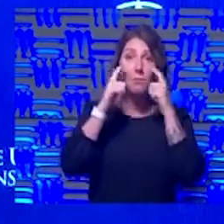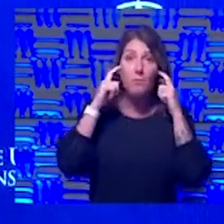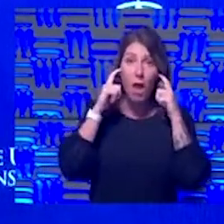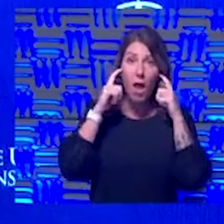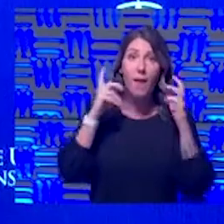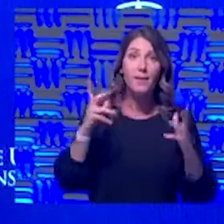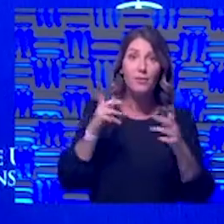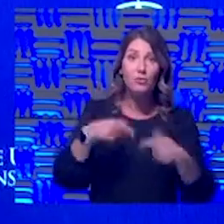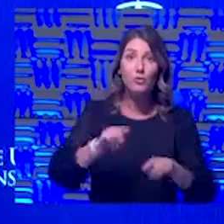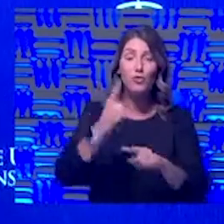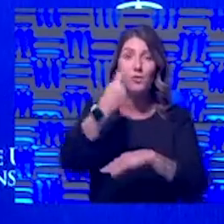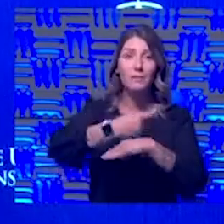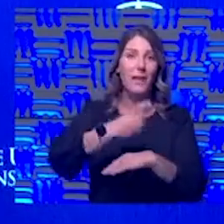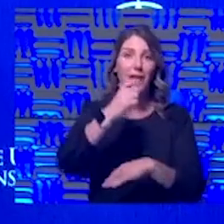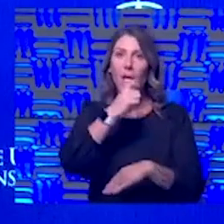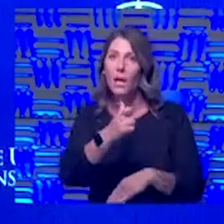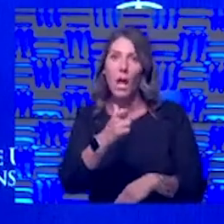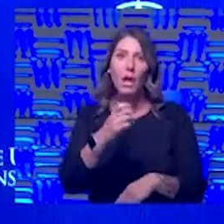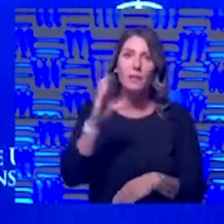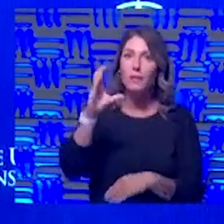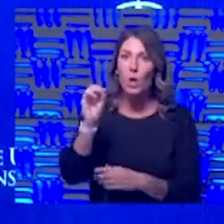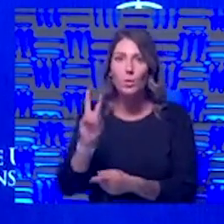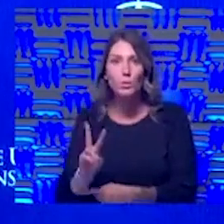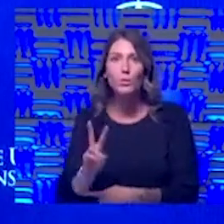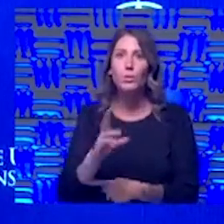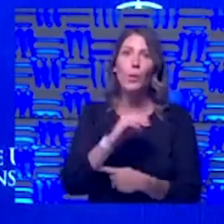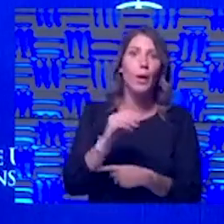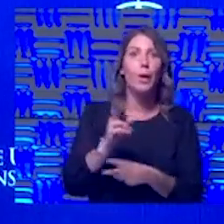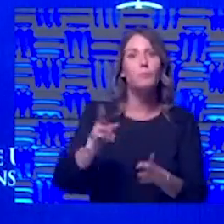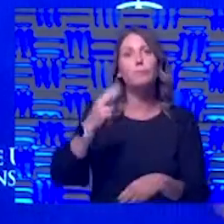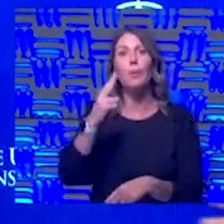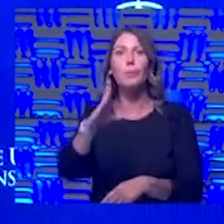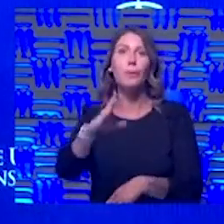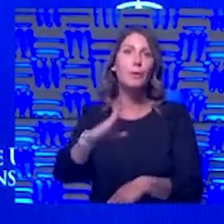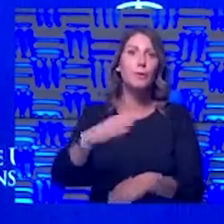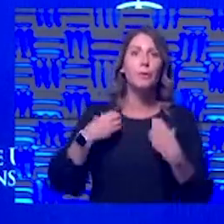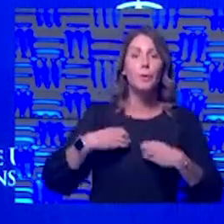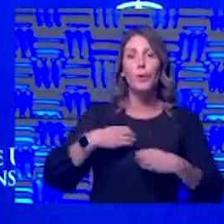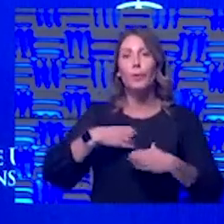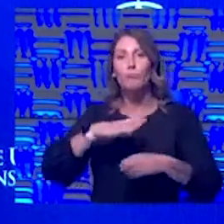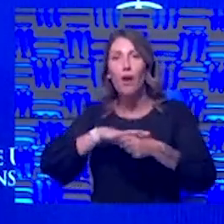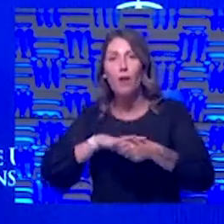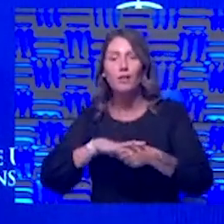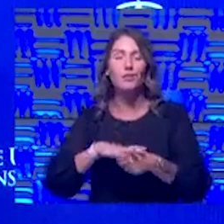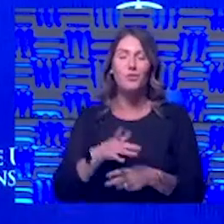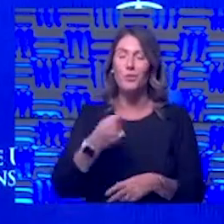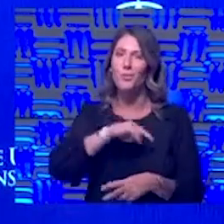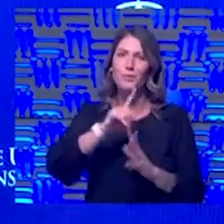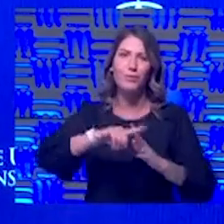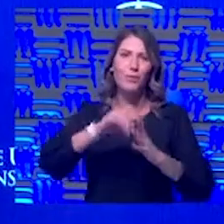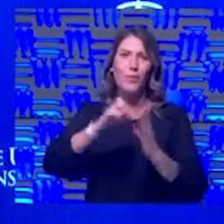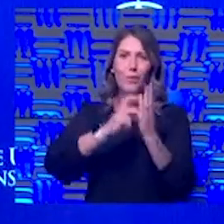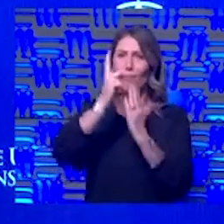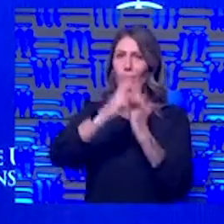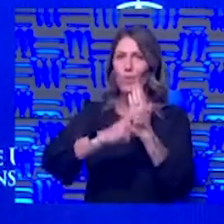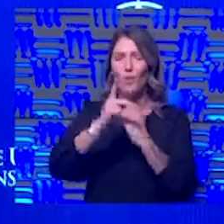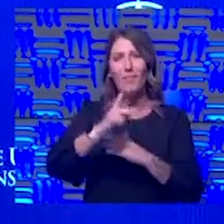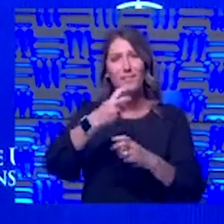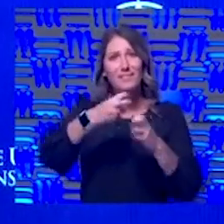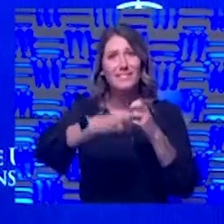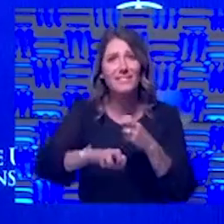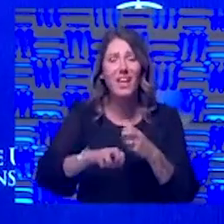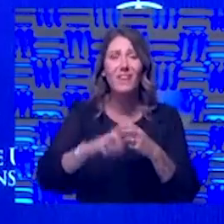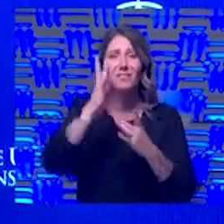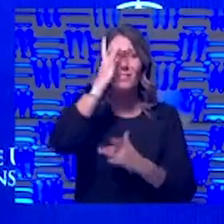your carbon dioxide. It's also not going to raise your pulmonary artery pressure. I actually started a pulmonary hypertension program here years ago, and that's a tough